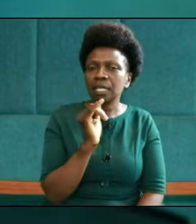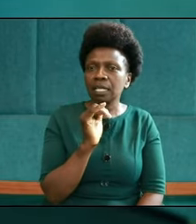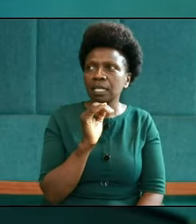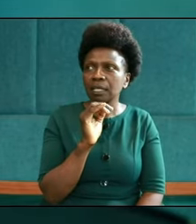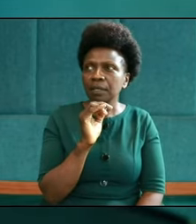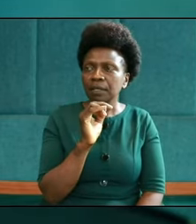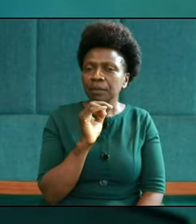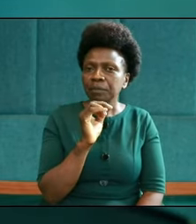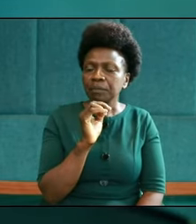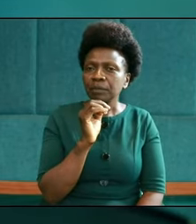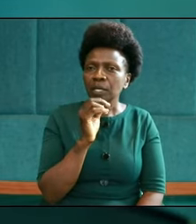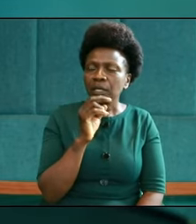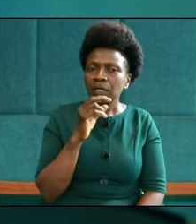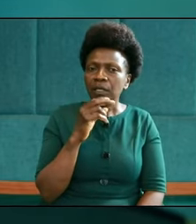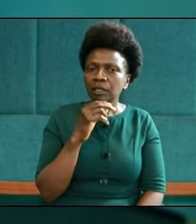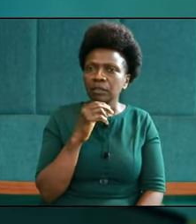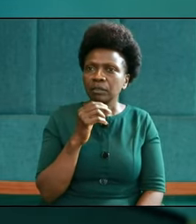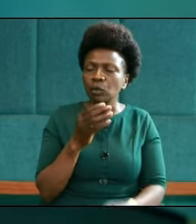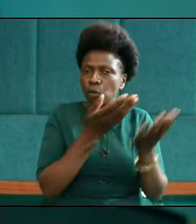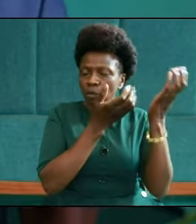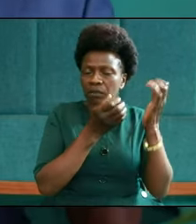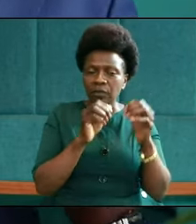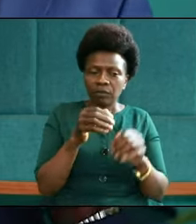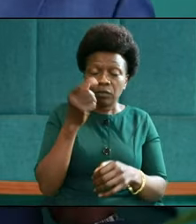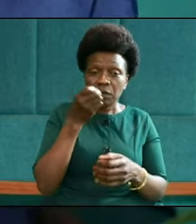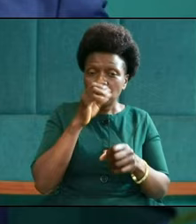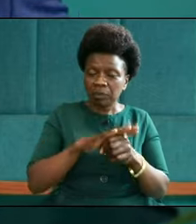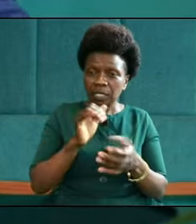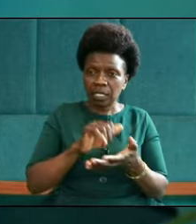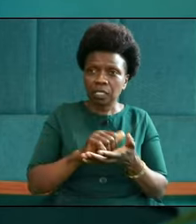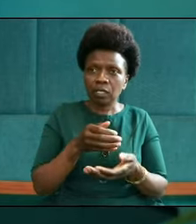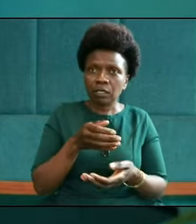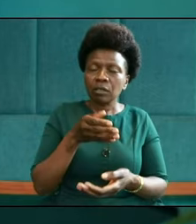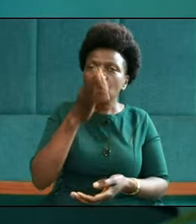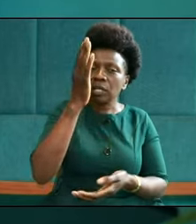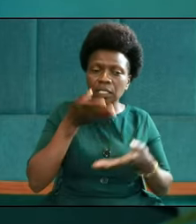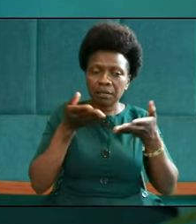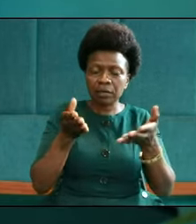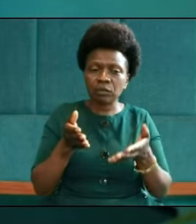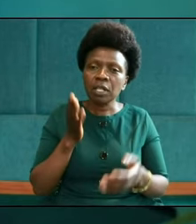knowing the promise that God had given to the mother, that